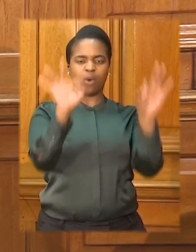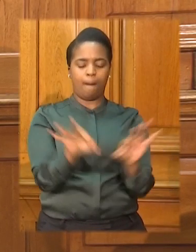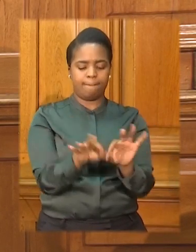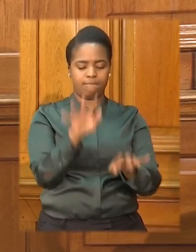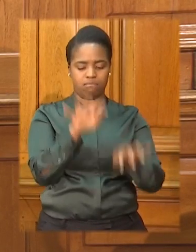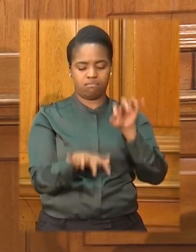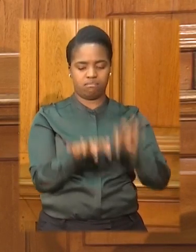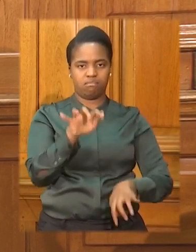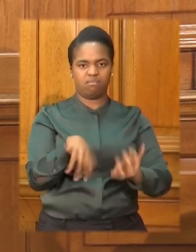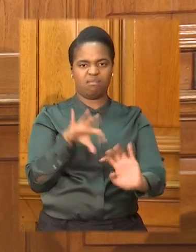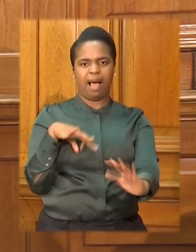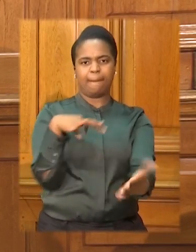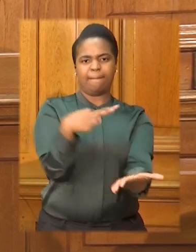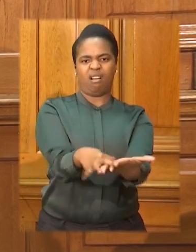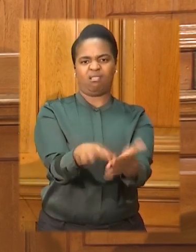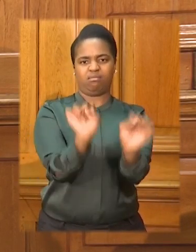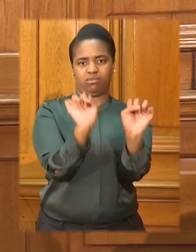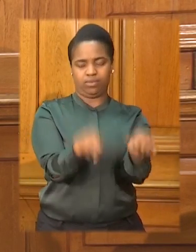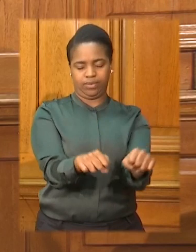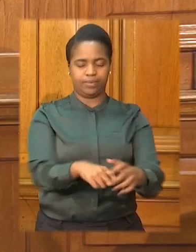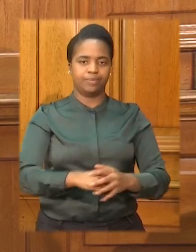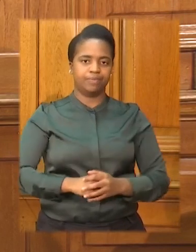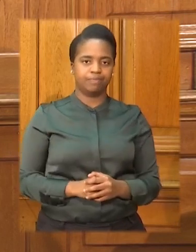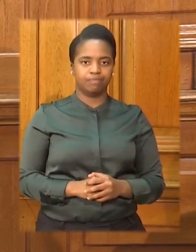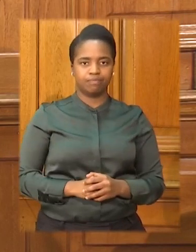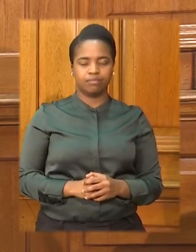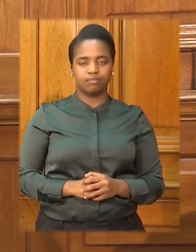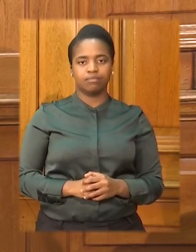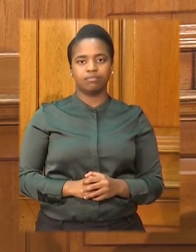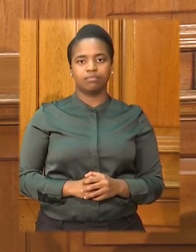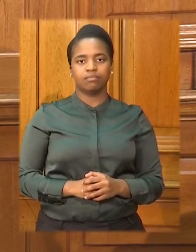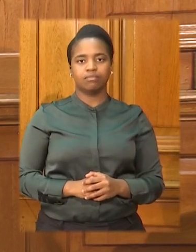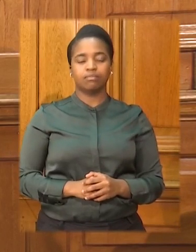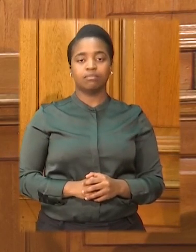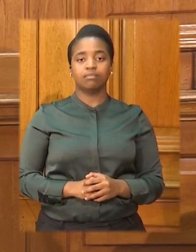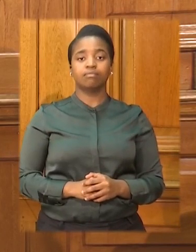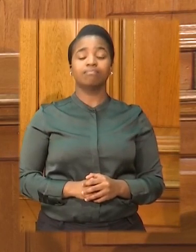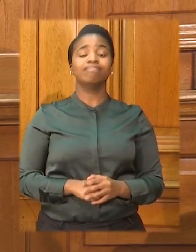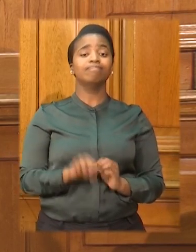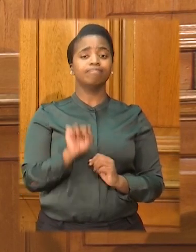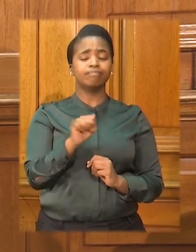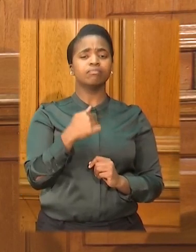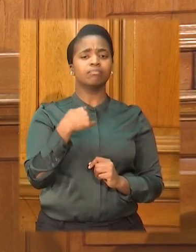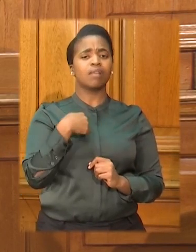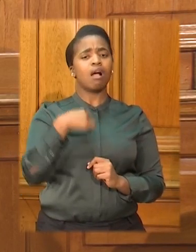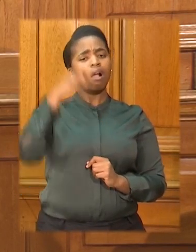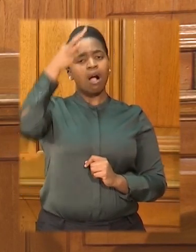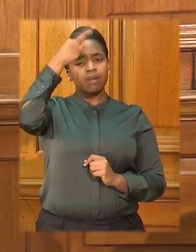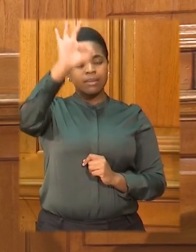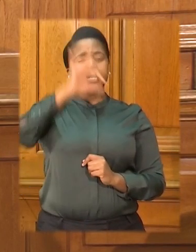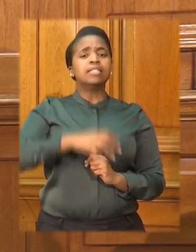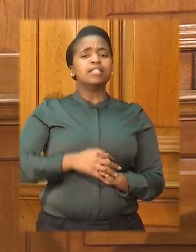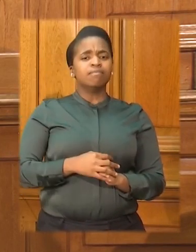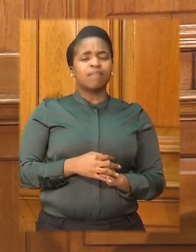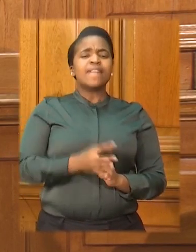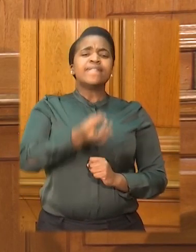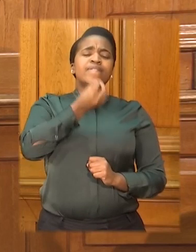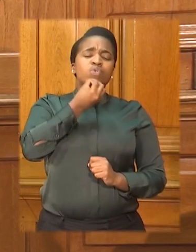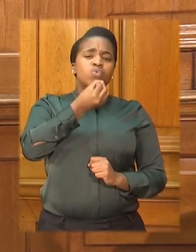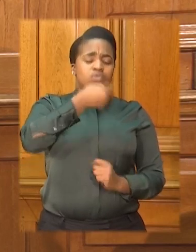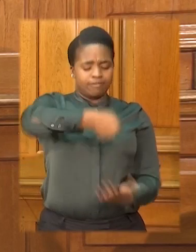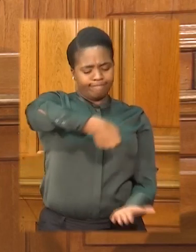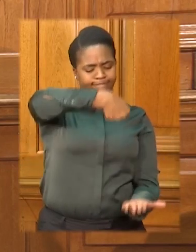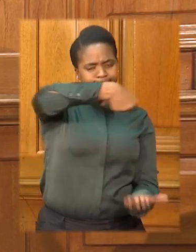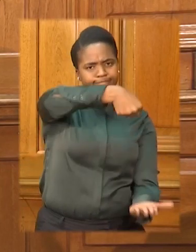We recognize that food distribution capacity of the